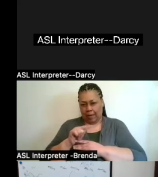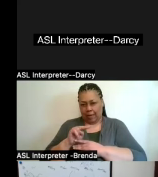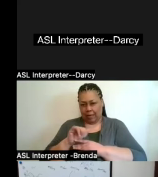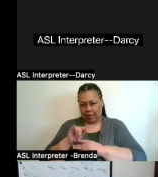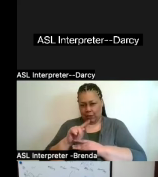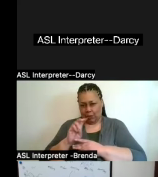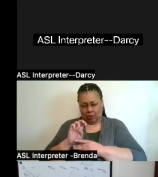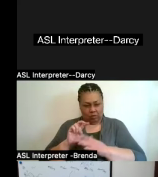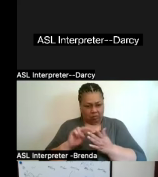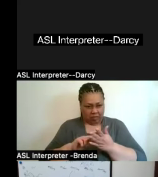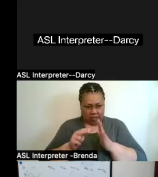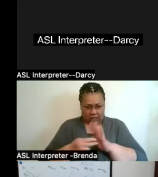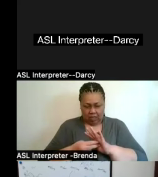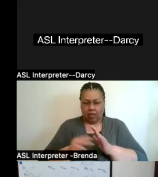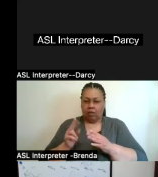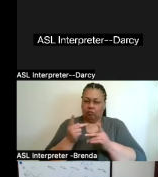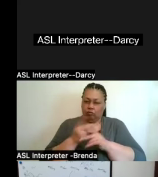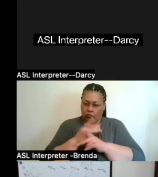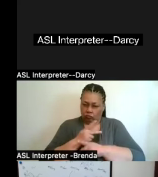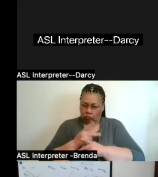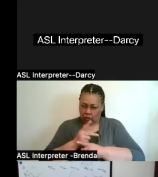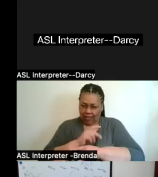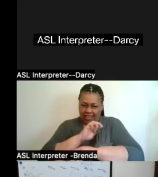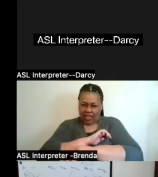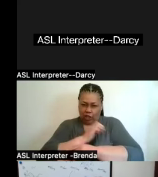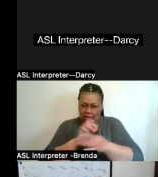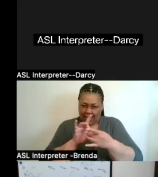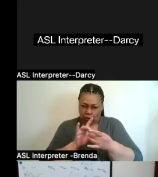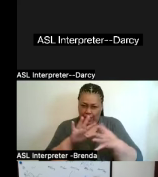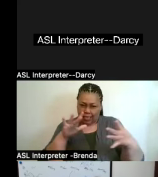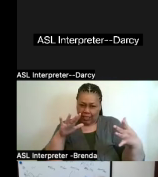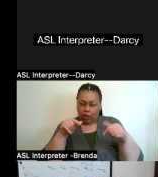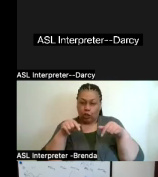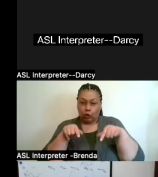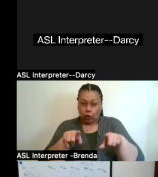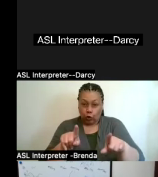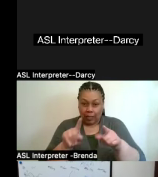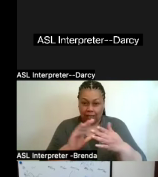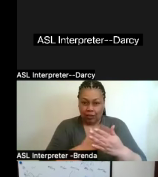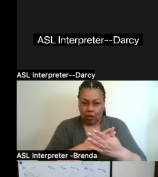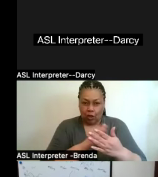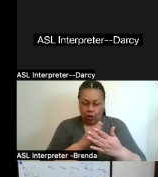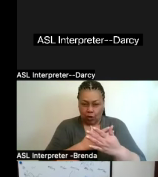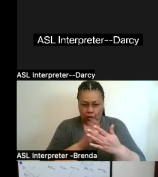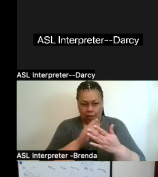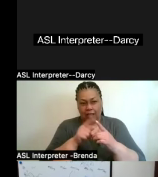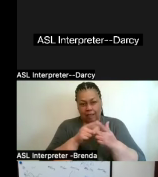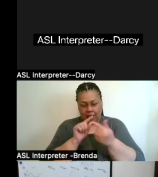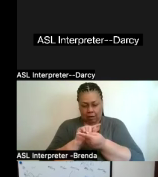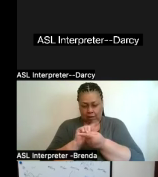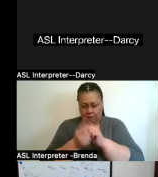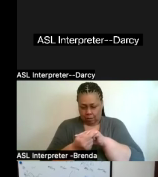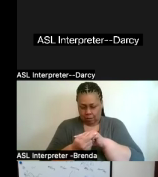is using, you figure out the energy released during the song, and then you can convert that into